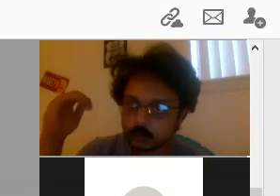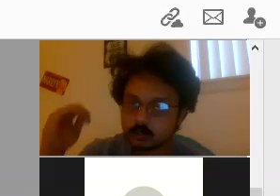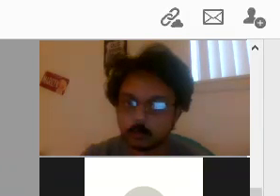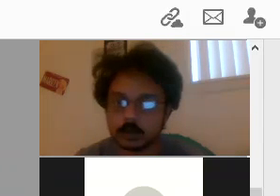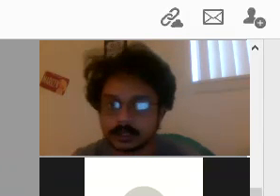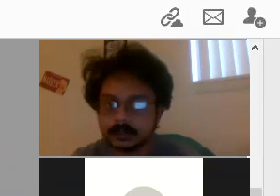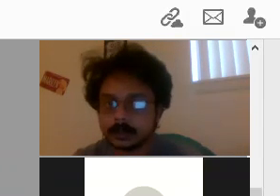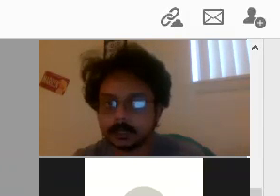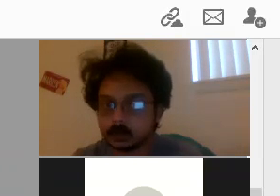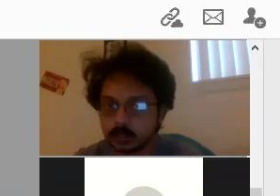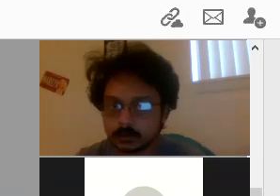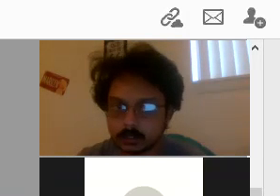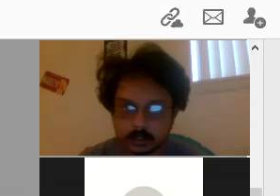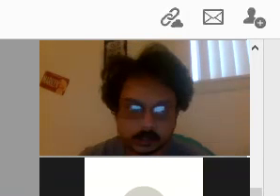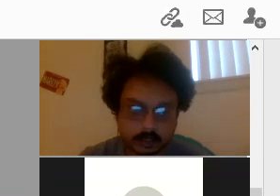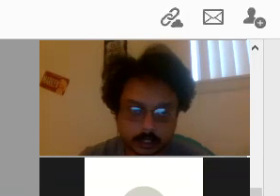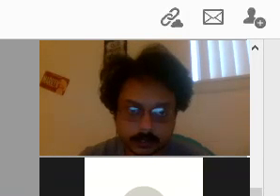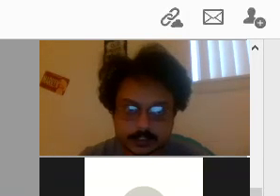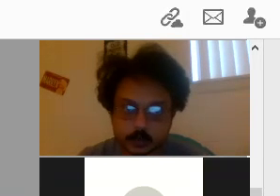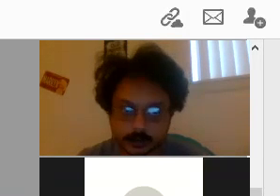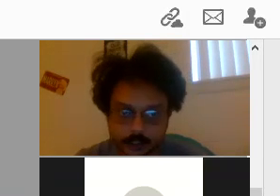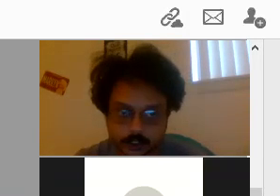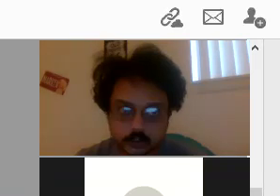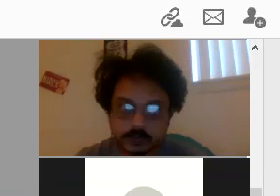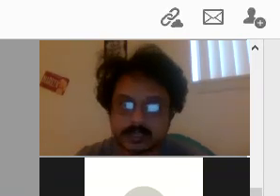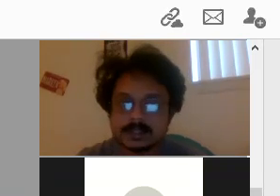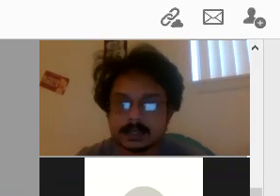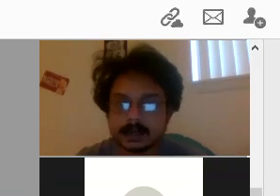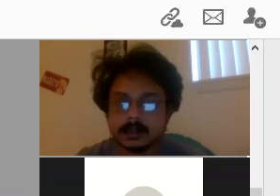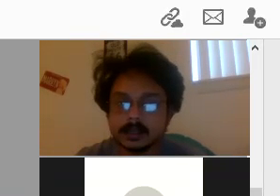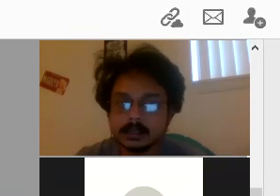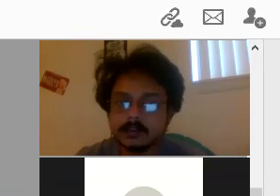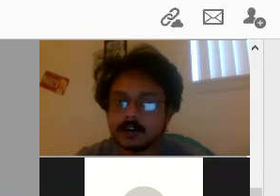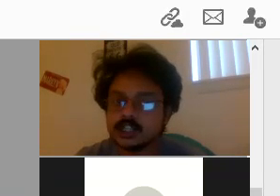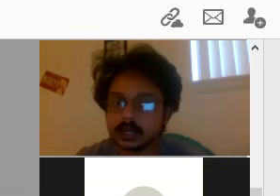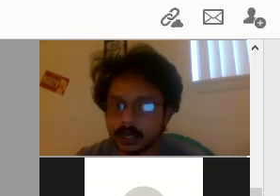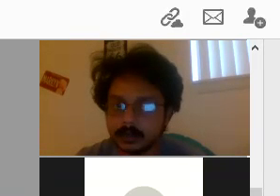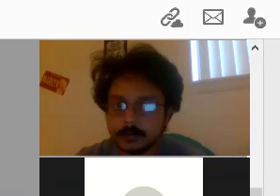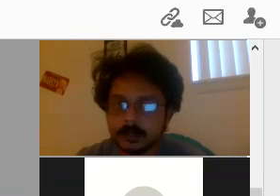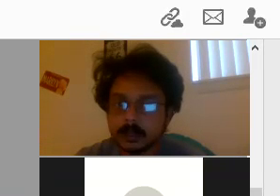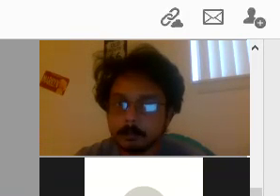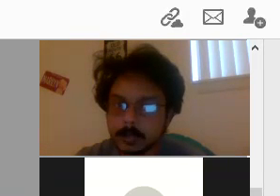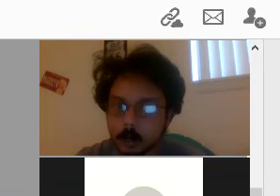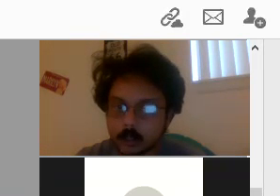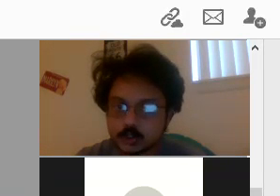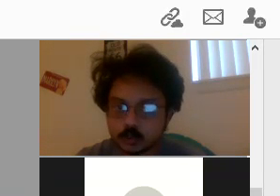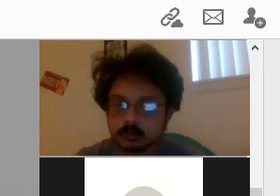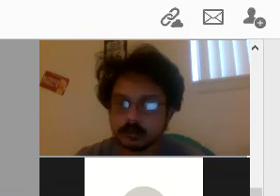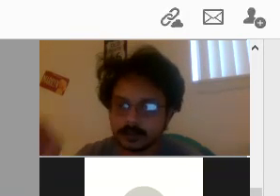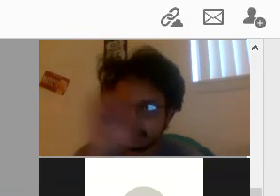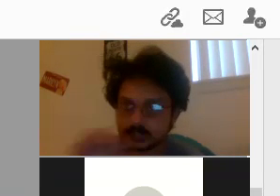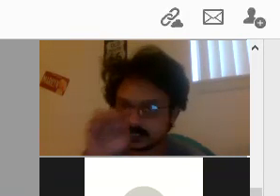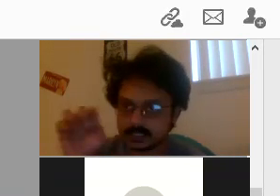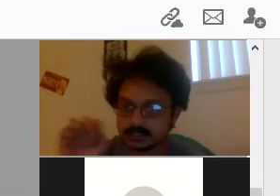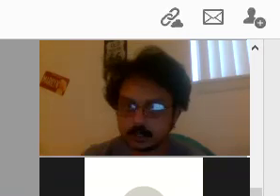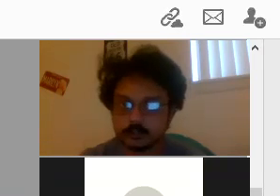function will grow lower than that particular n squared function. So we can say that the function n belongs to,